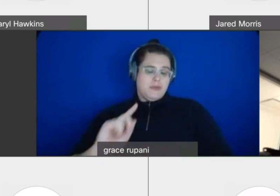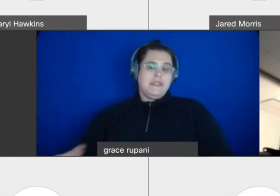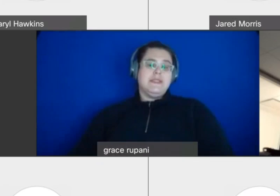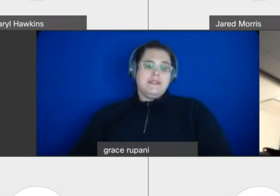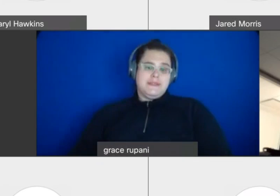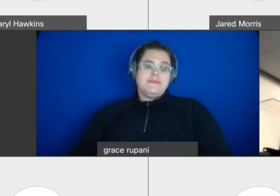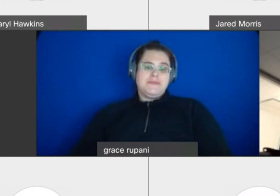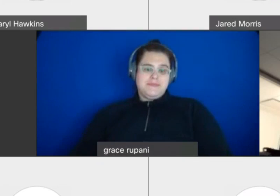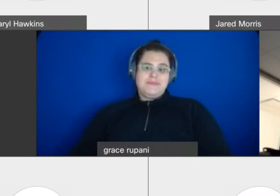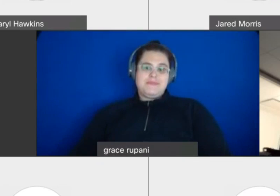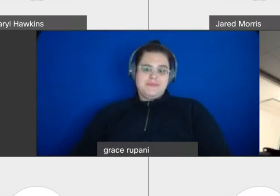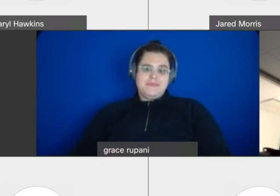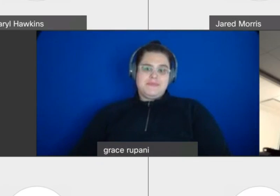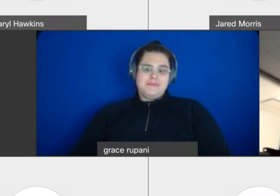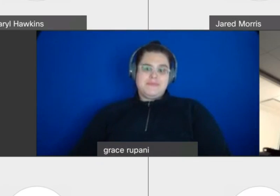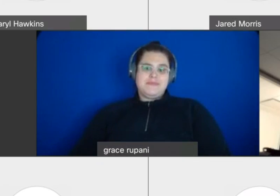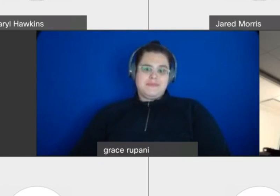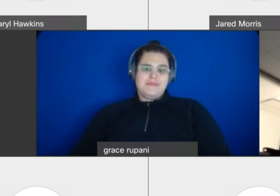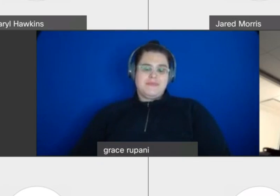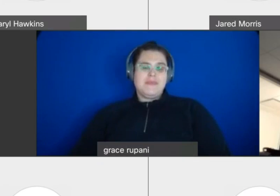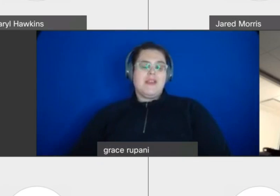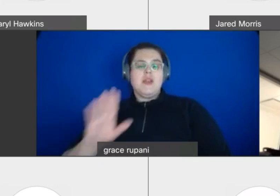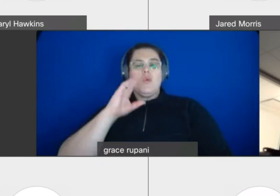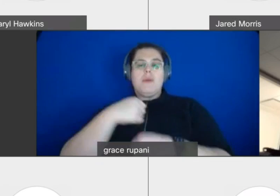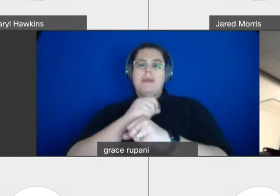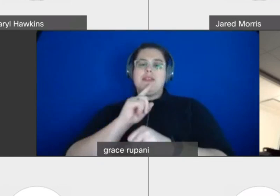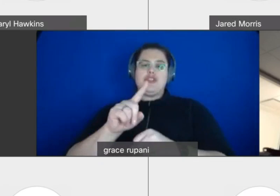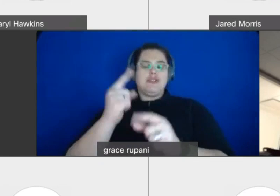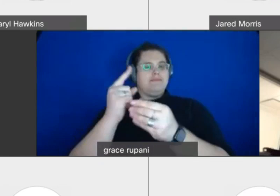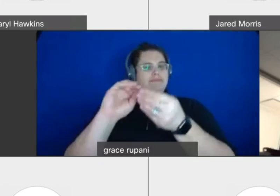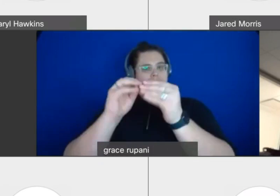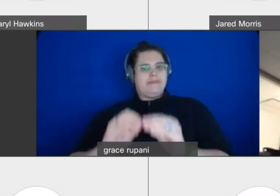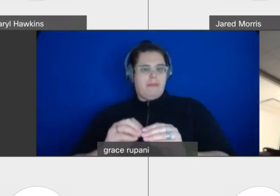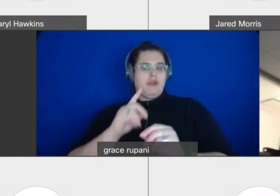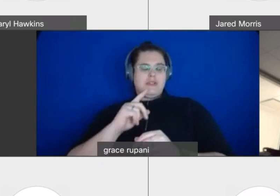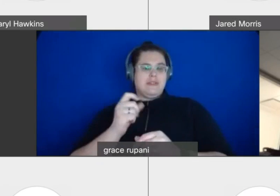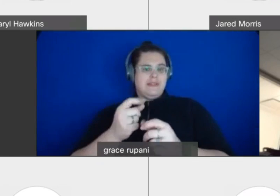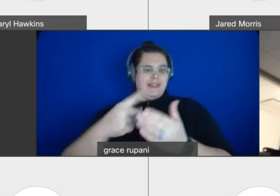will definitely make sure that I have those numbers accurate next week. And to all of you,